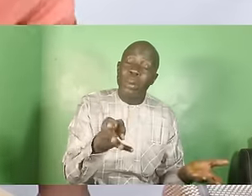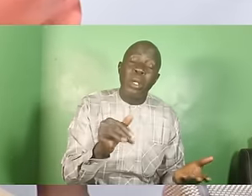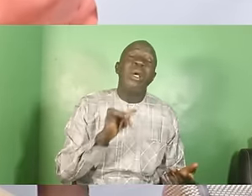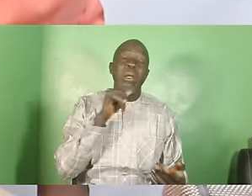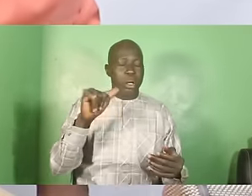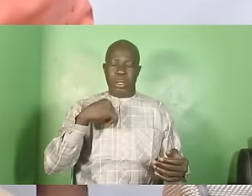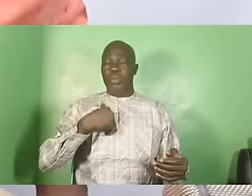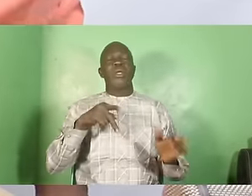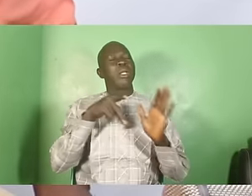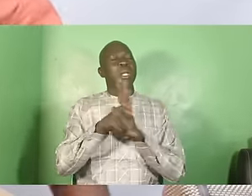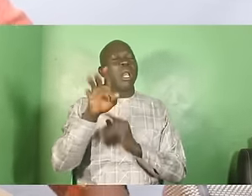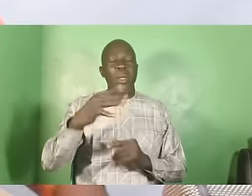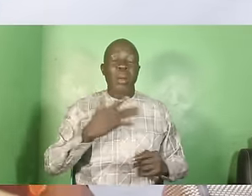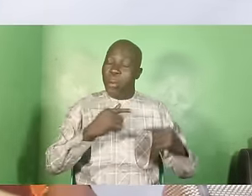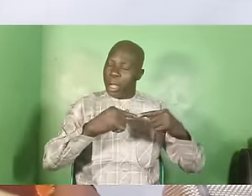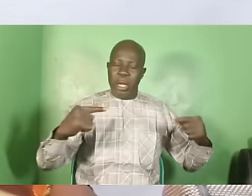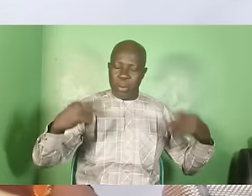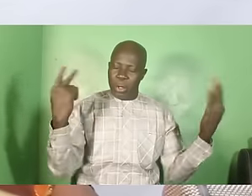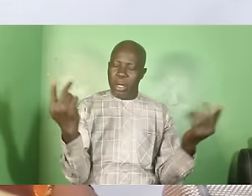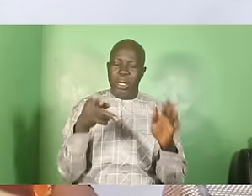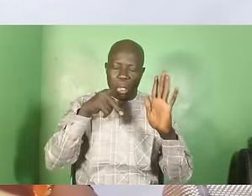Amen. Amen. Are you the one that